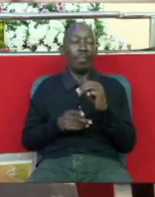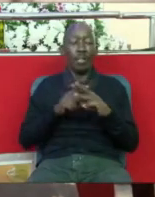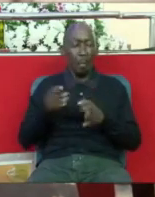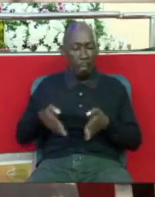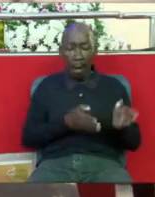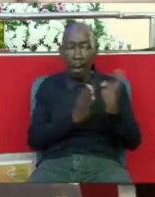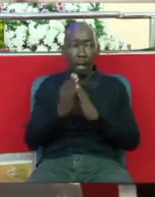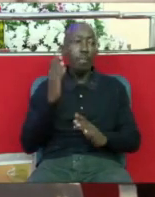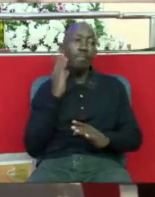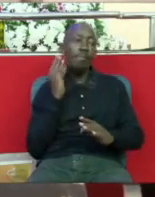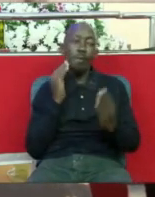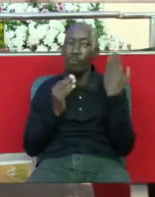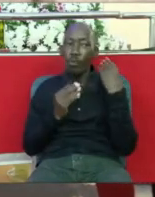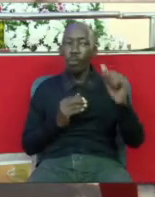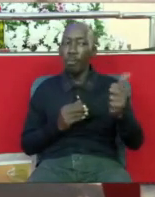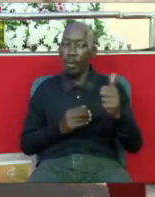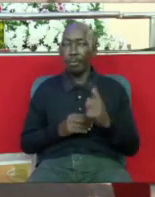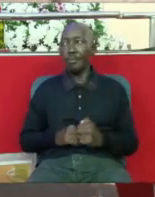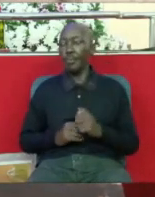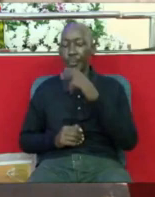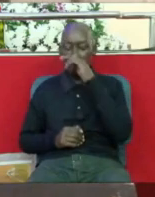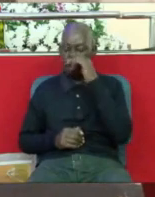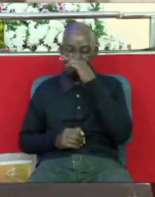they had never been before. Ni njia ambayo hawakuwa wamepitia hapo